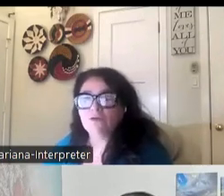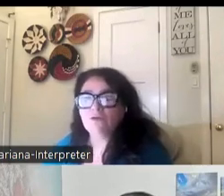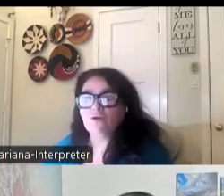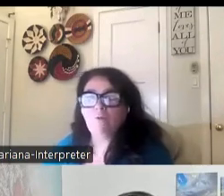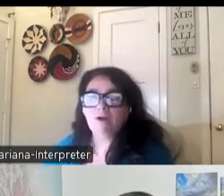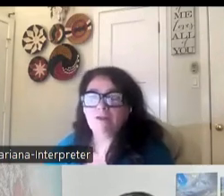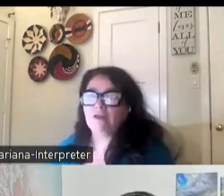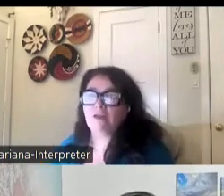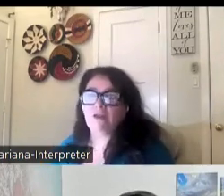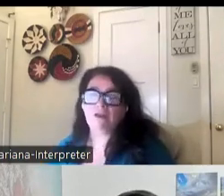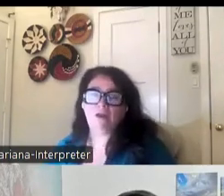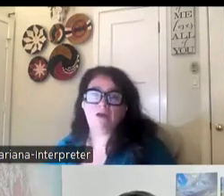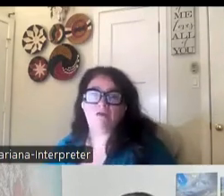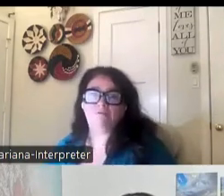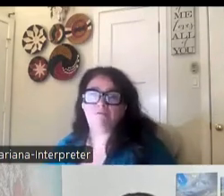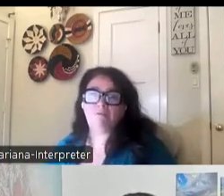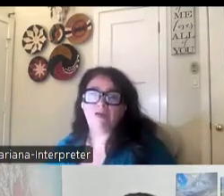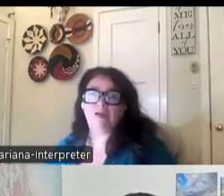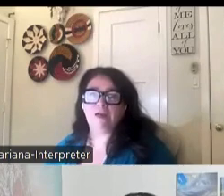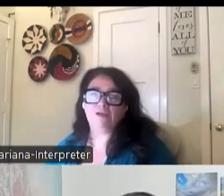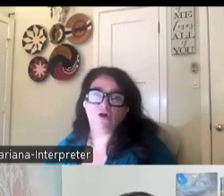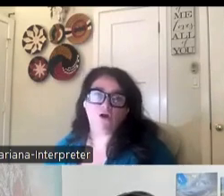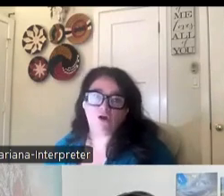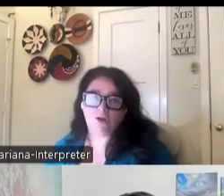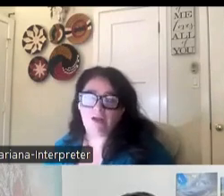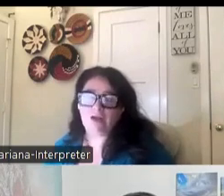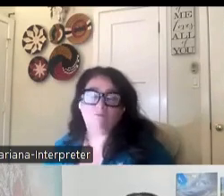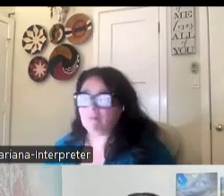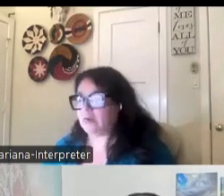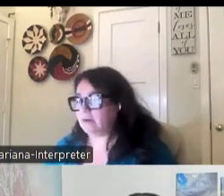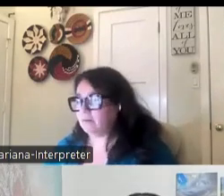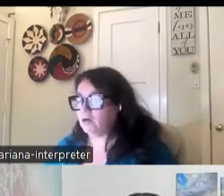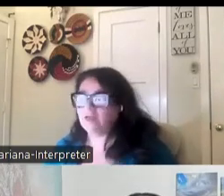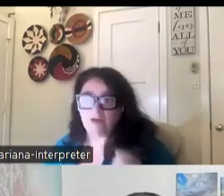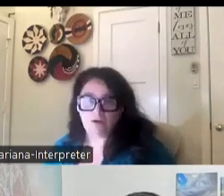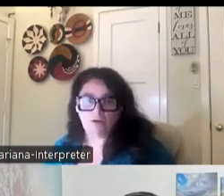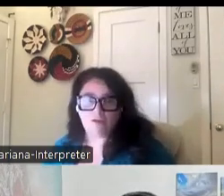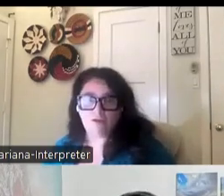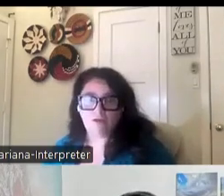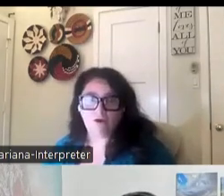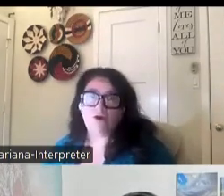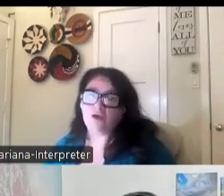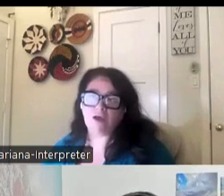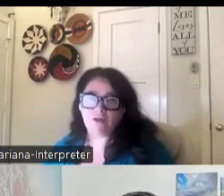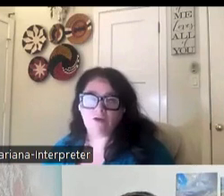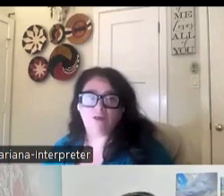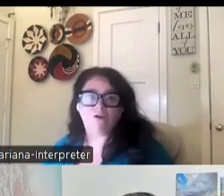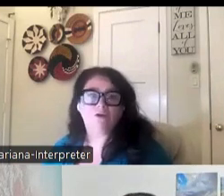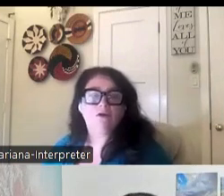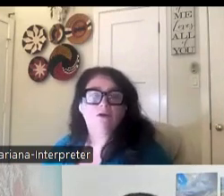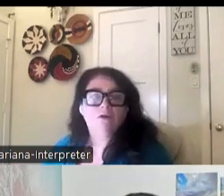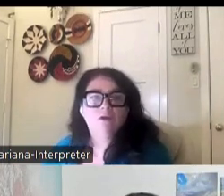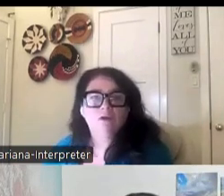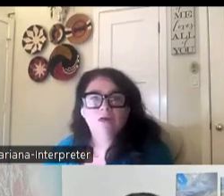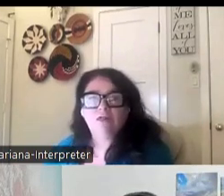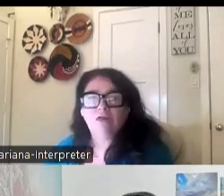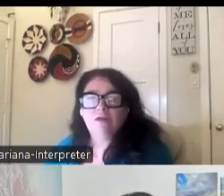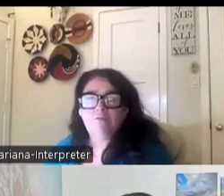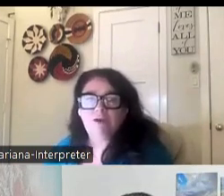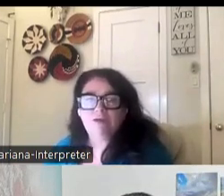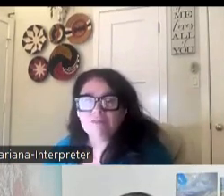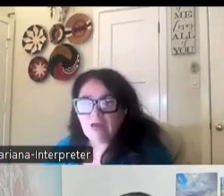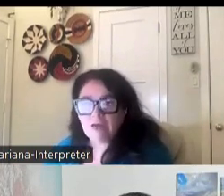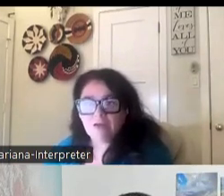coin. The landscapes that we all care about ultimately experience the